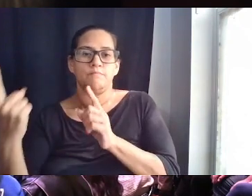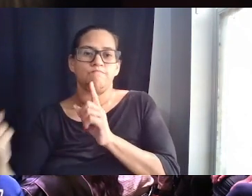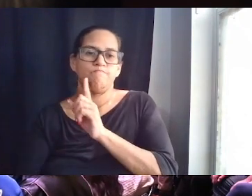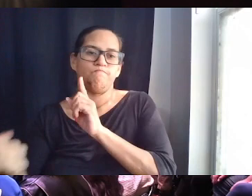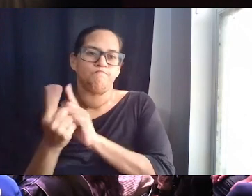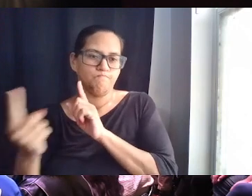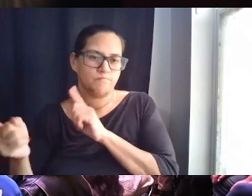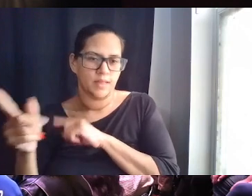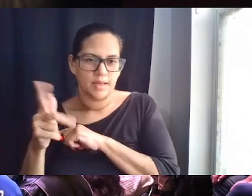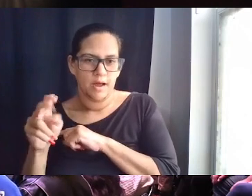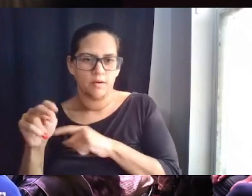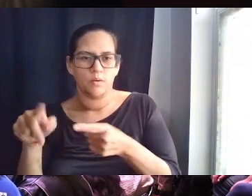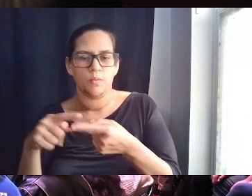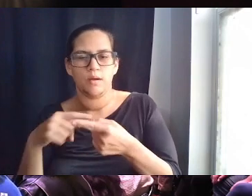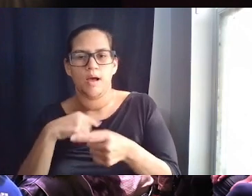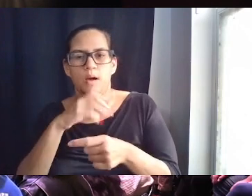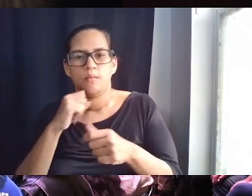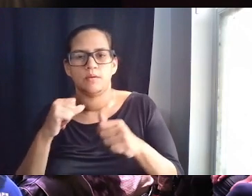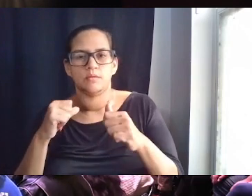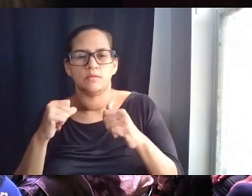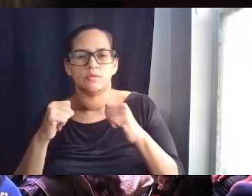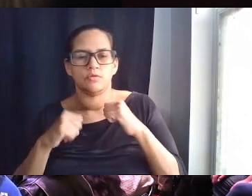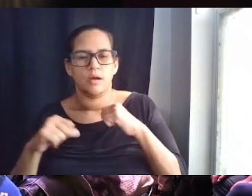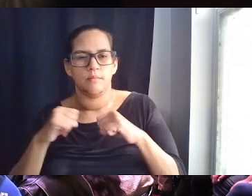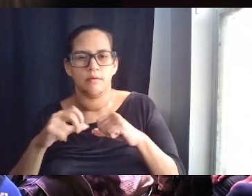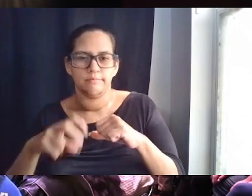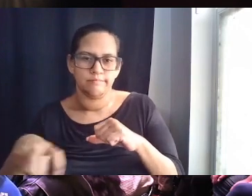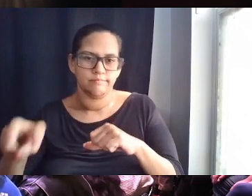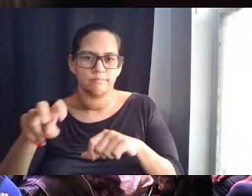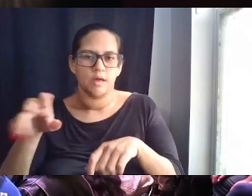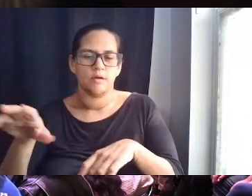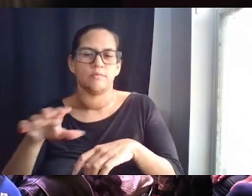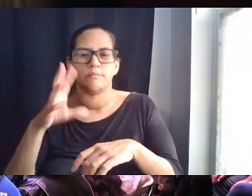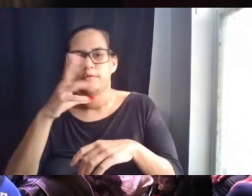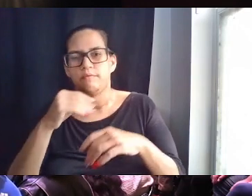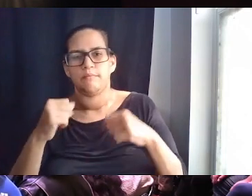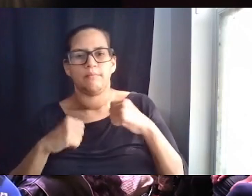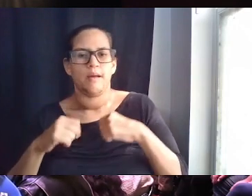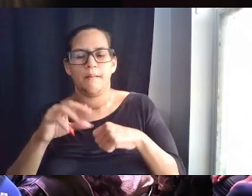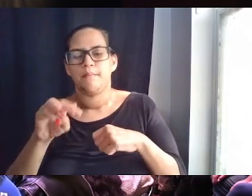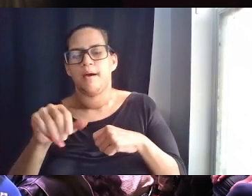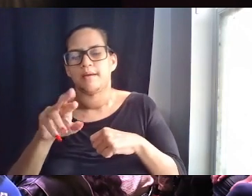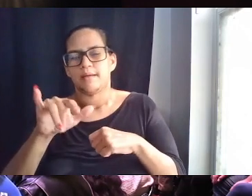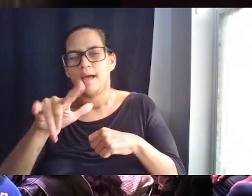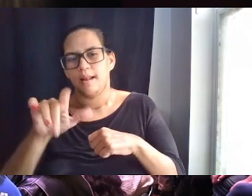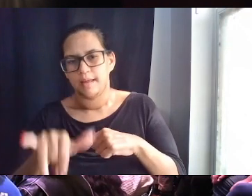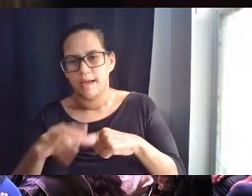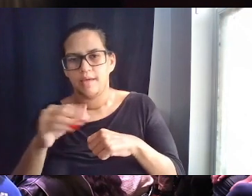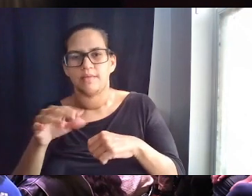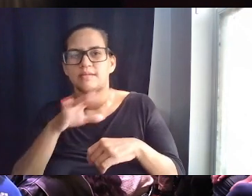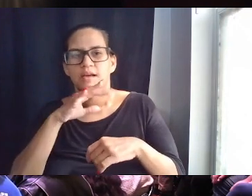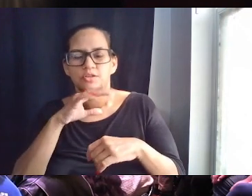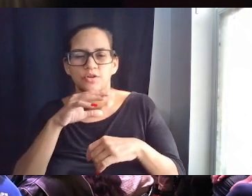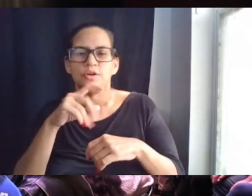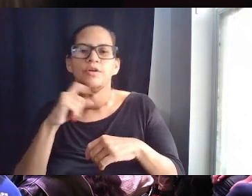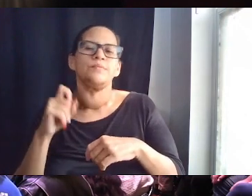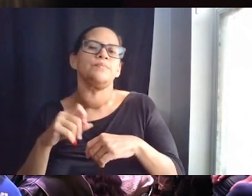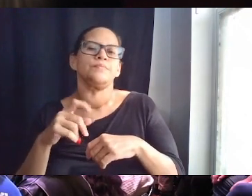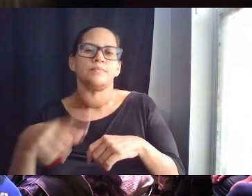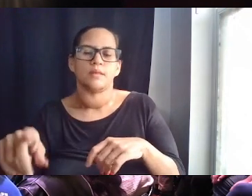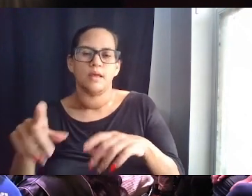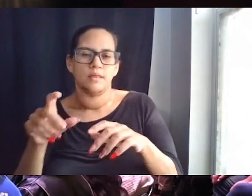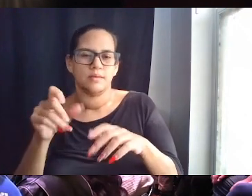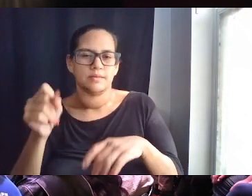a dramaturg on a stage reading of her beautiful play, Mariela in the Desert, at the Hispanic Playwrights Project at South Coast Repertory. Years